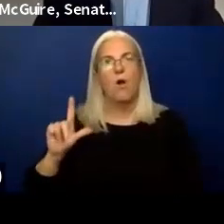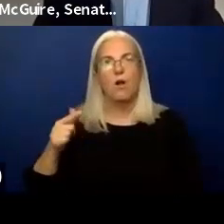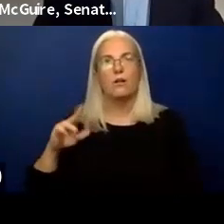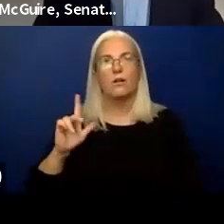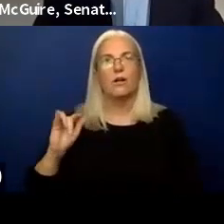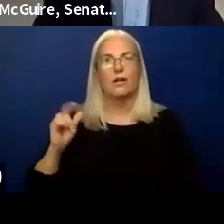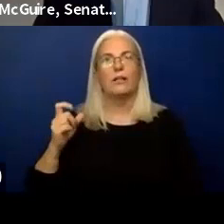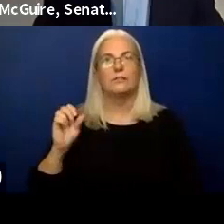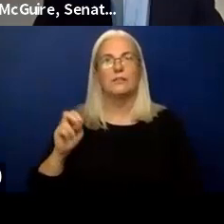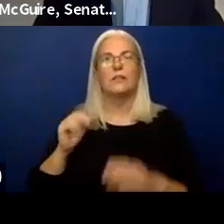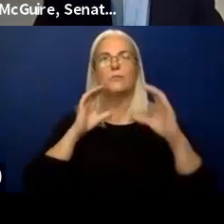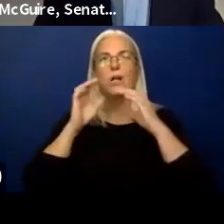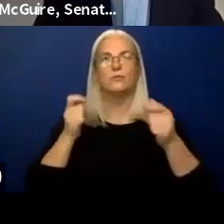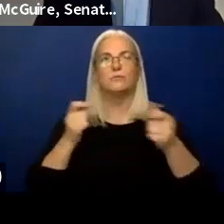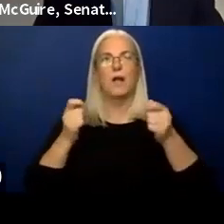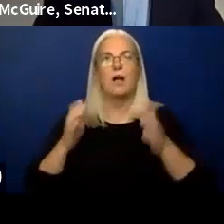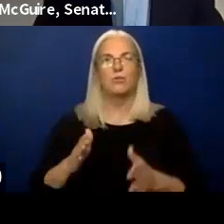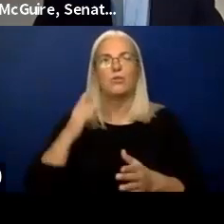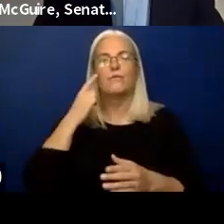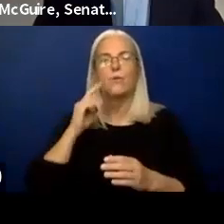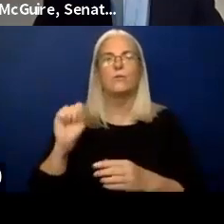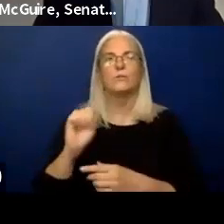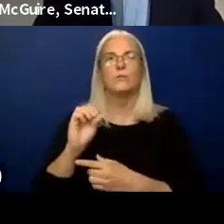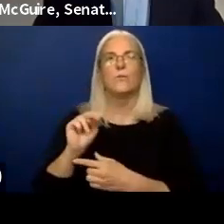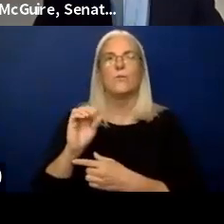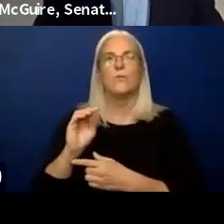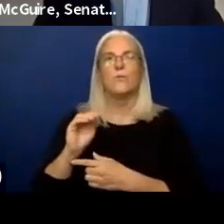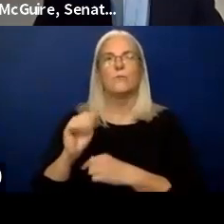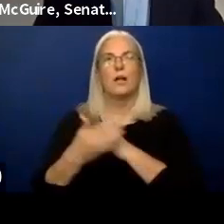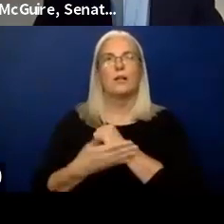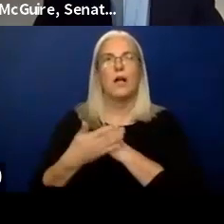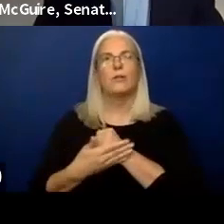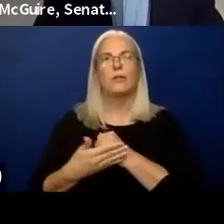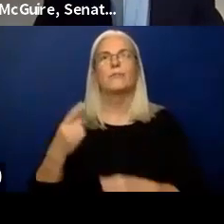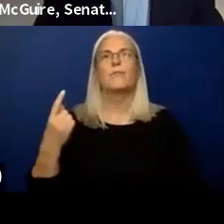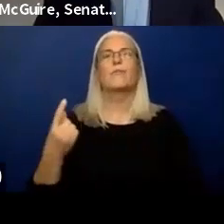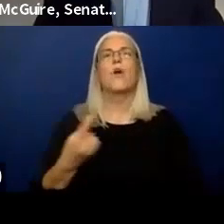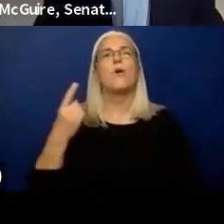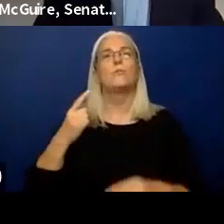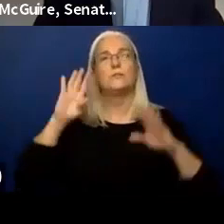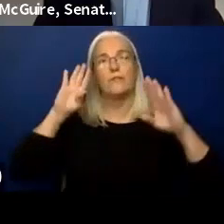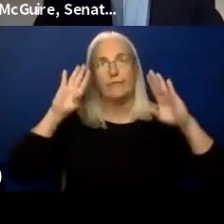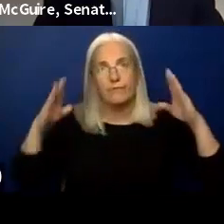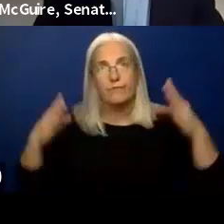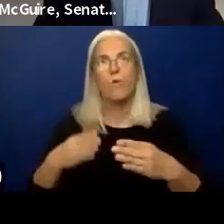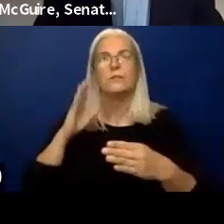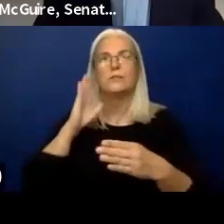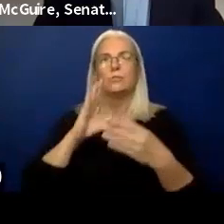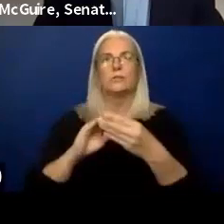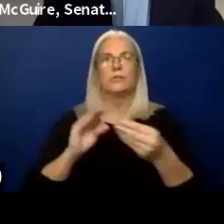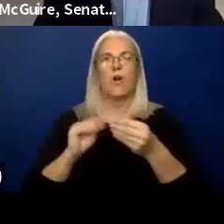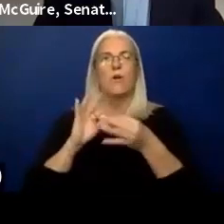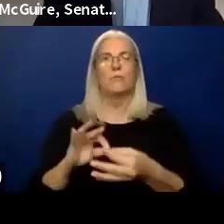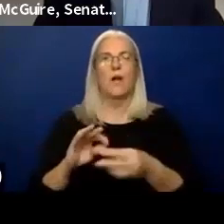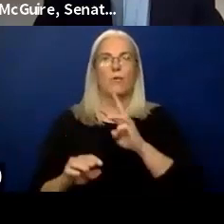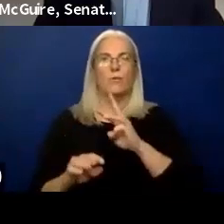2nd at 5 p.m. As always, the focus of these updates have been the western portion of the Glass Fire, which so